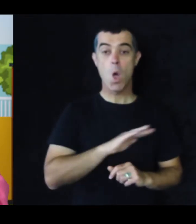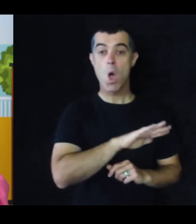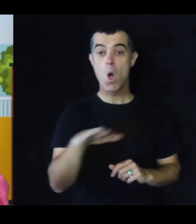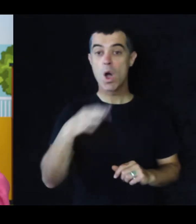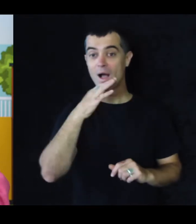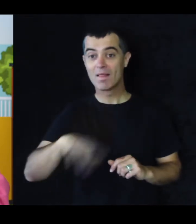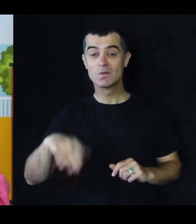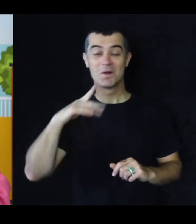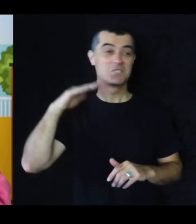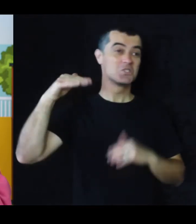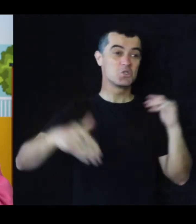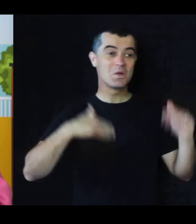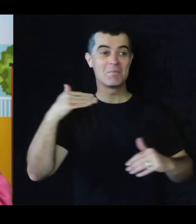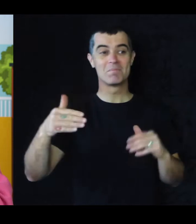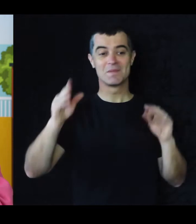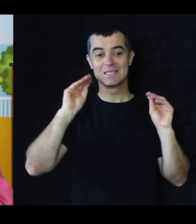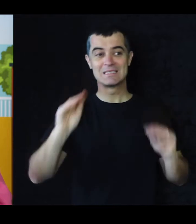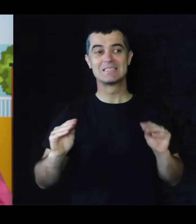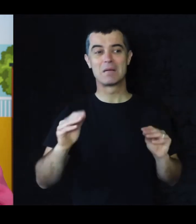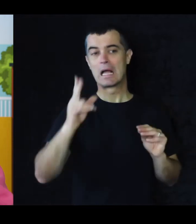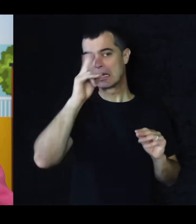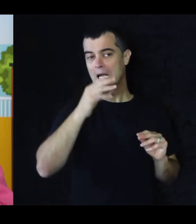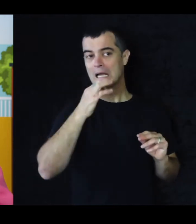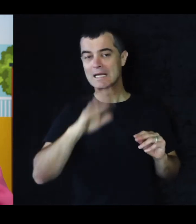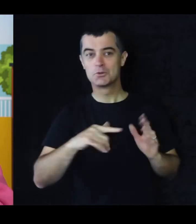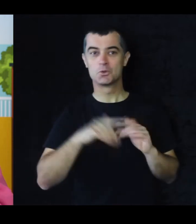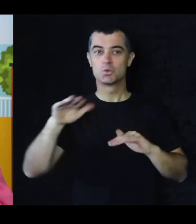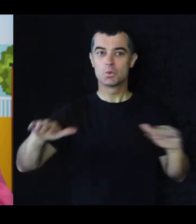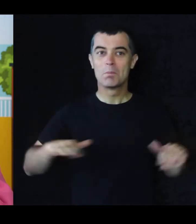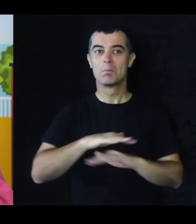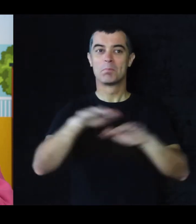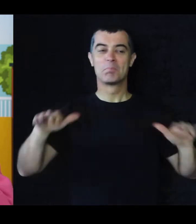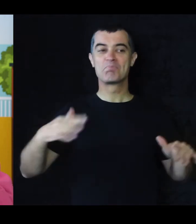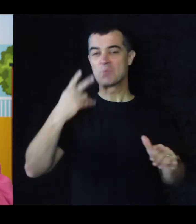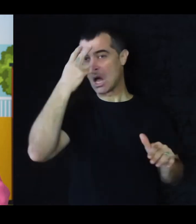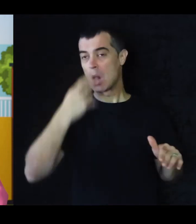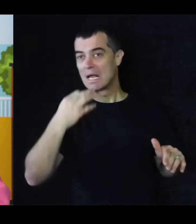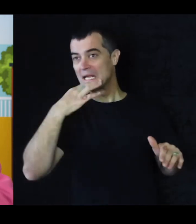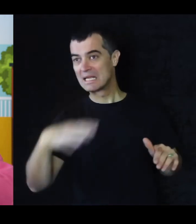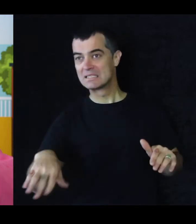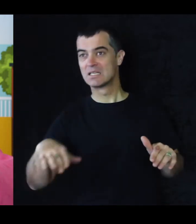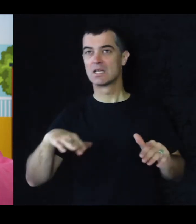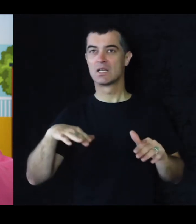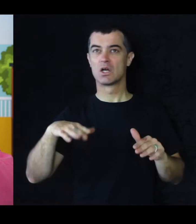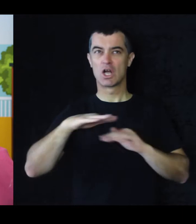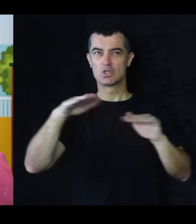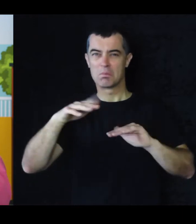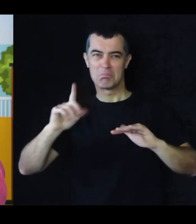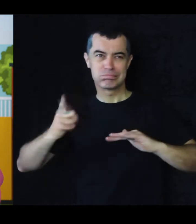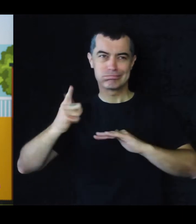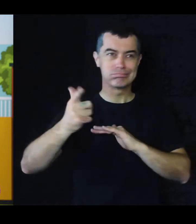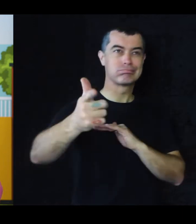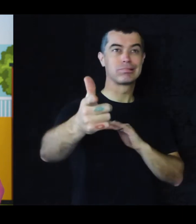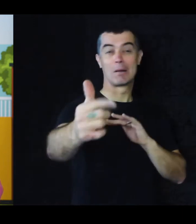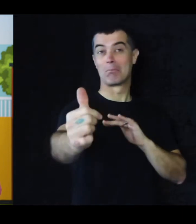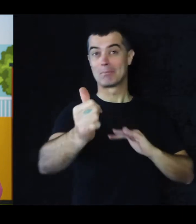would swim in and teach all the younger kids to swim, but then the older kids used to be able to swim from there